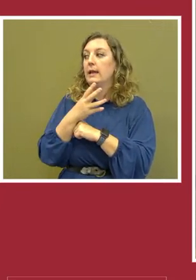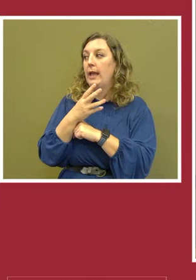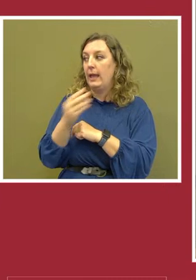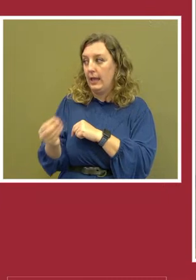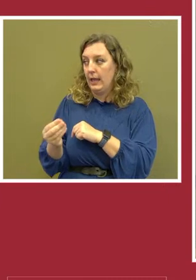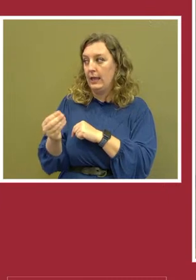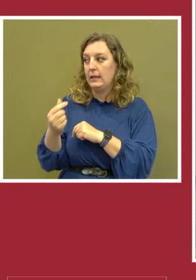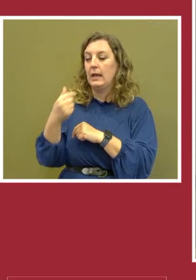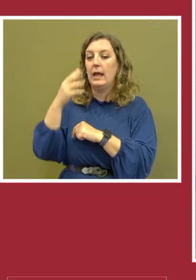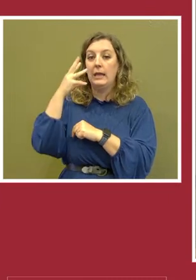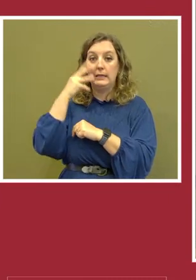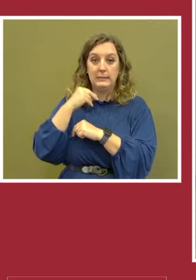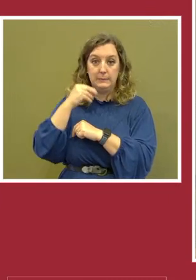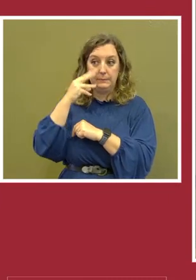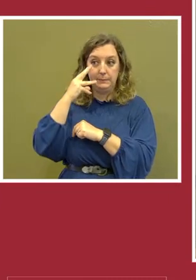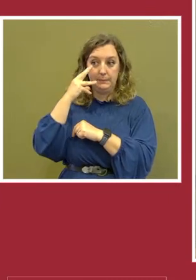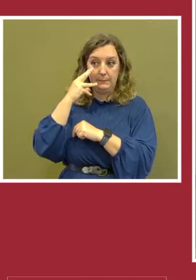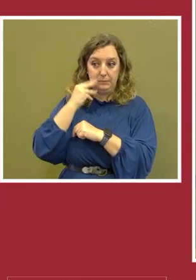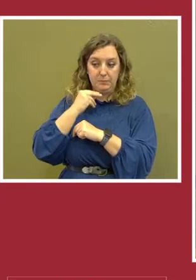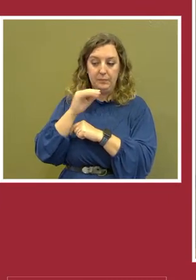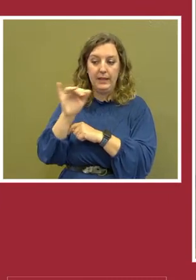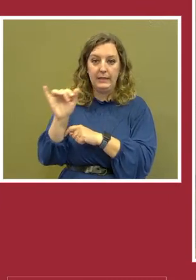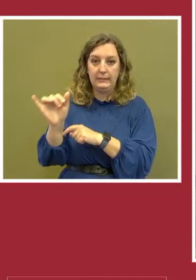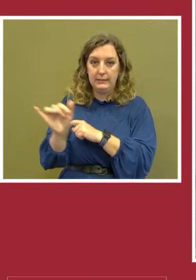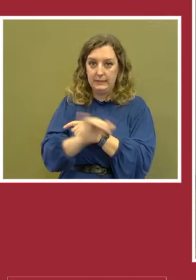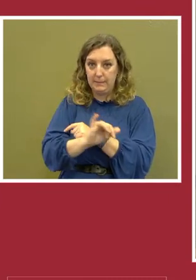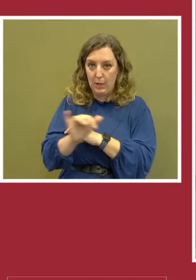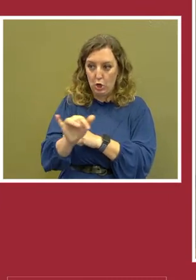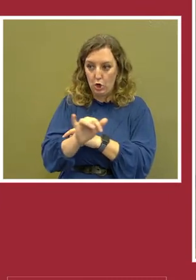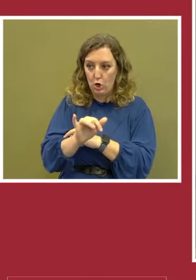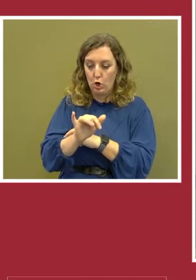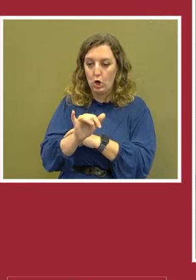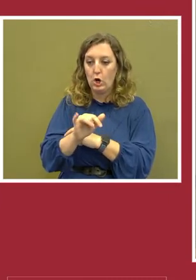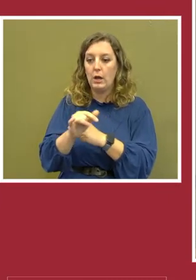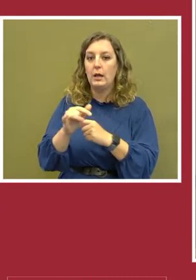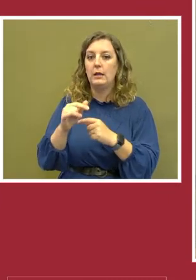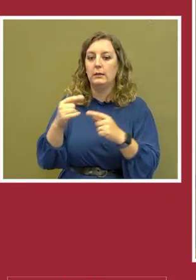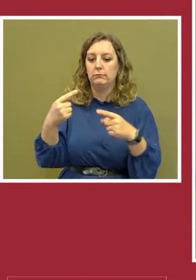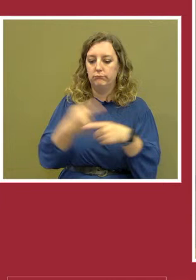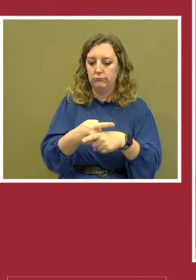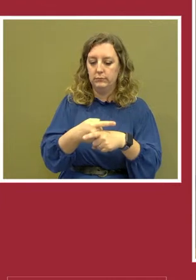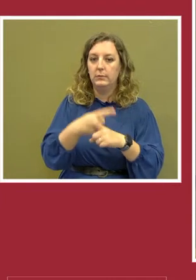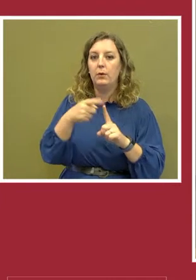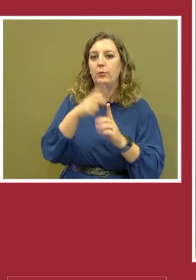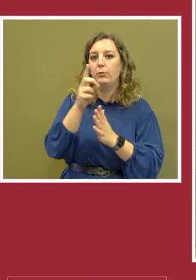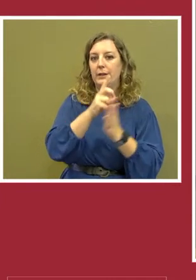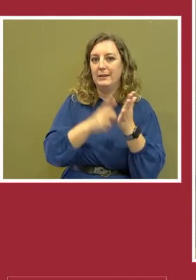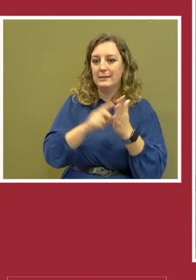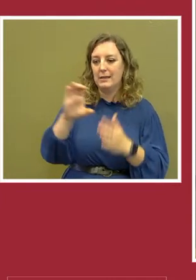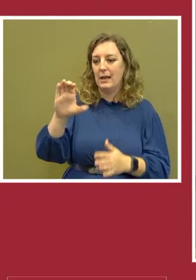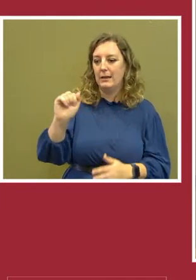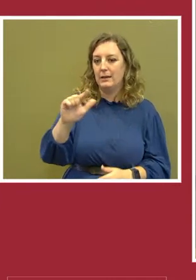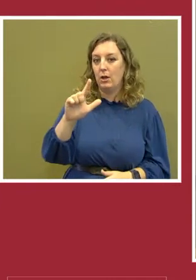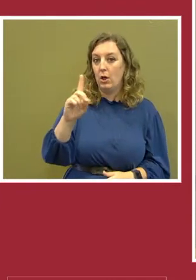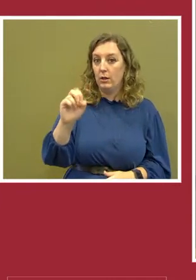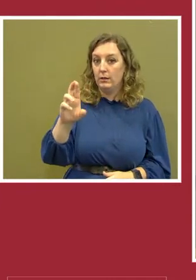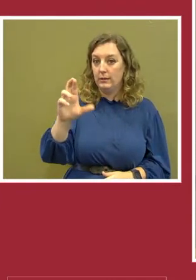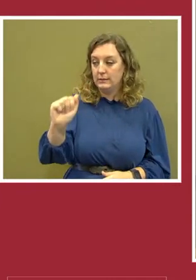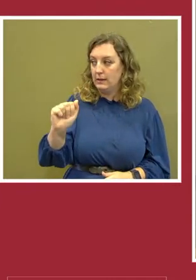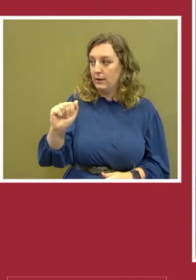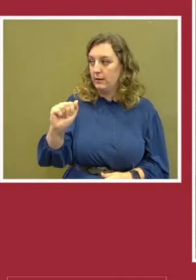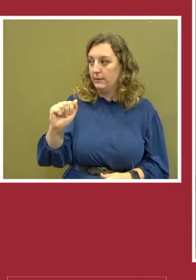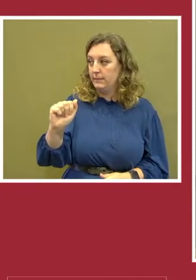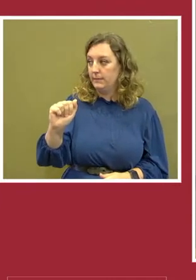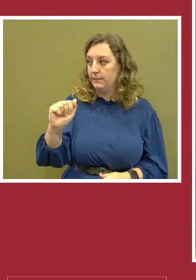And I experienced a similar discord when we were designing Caldera on